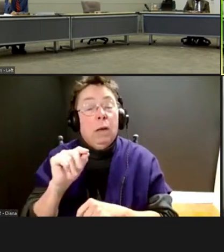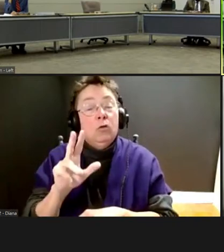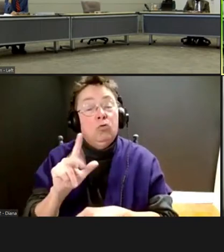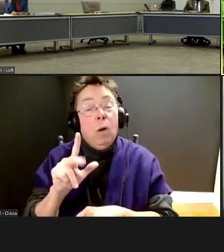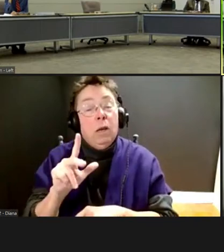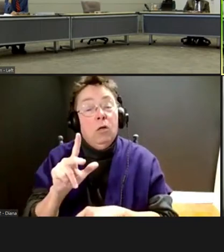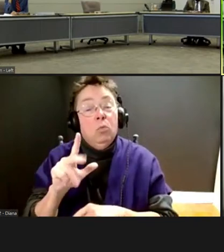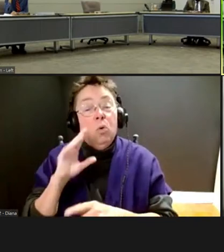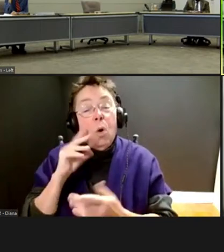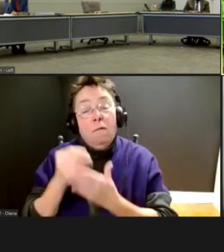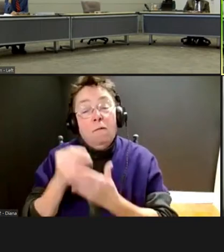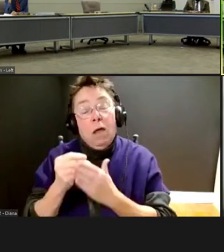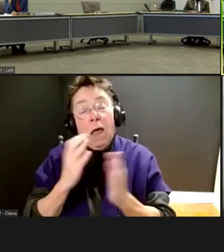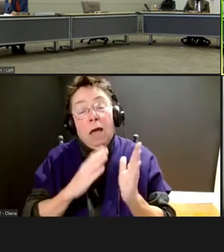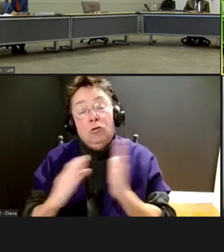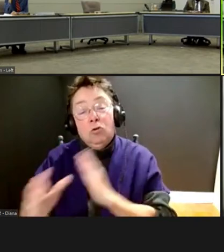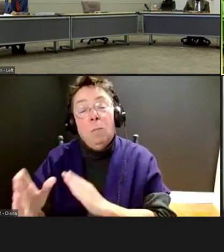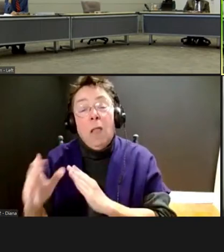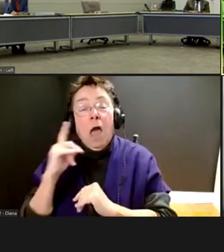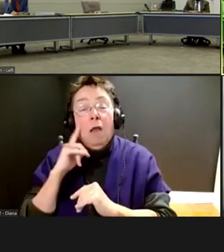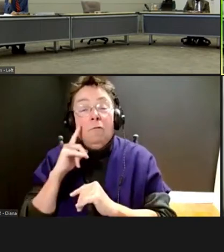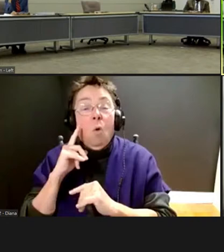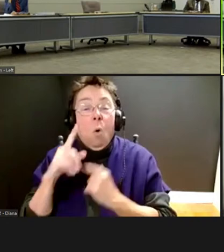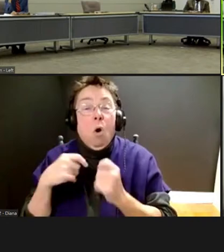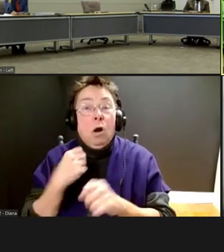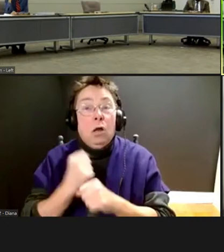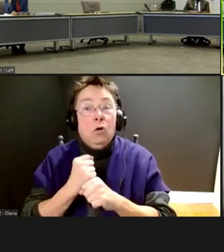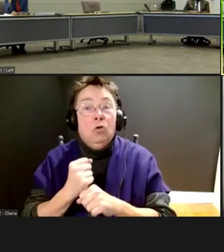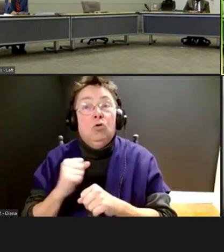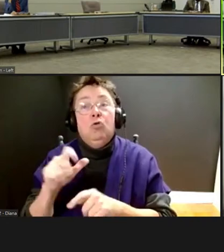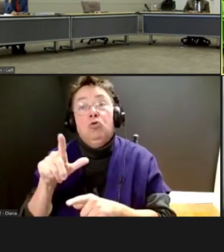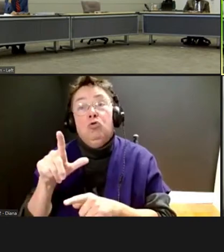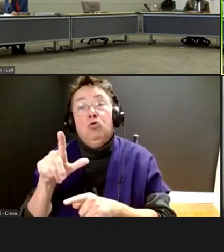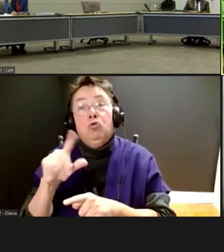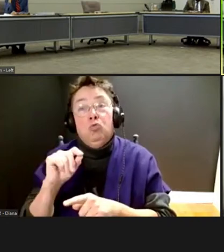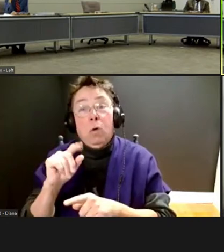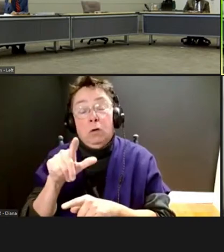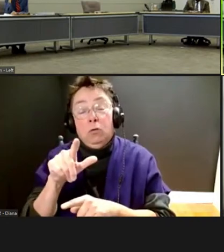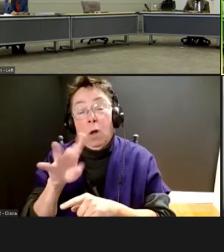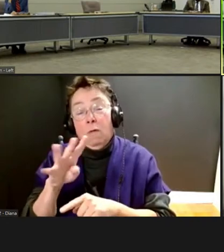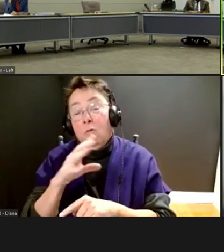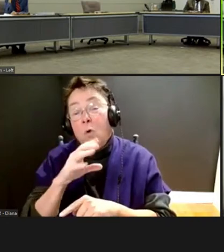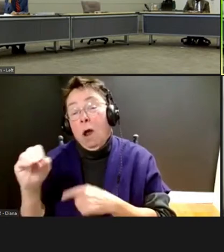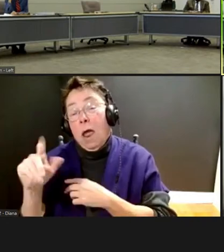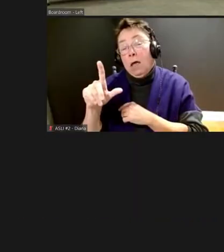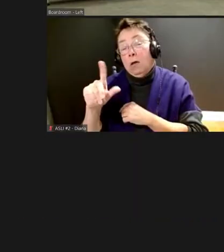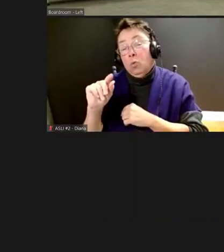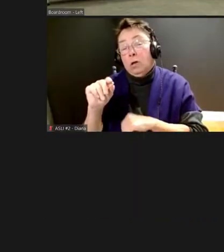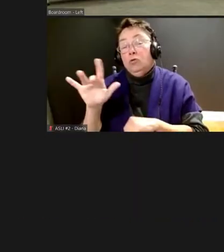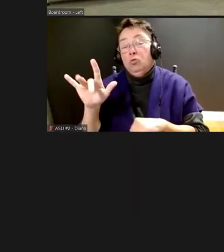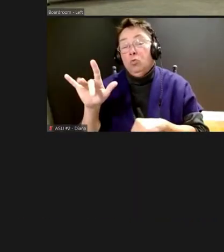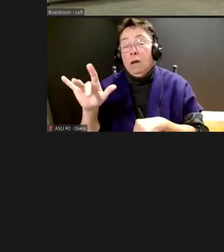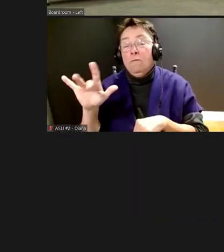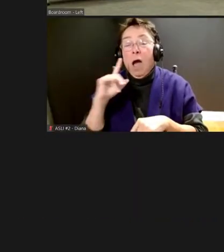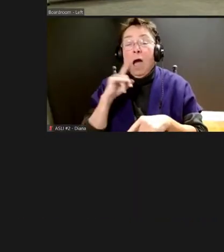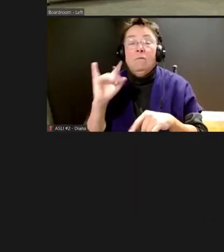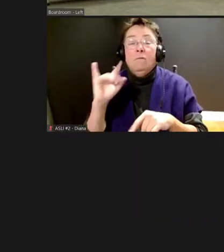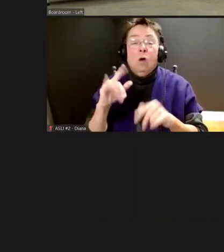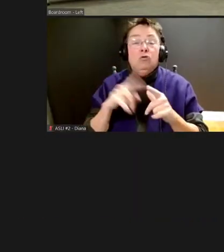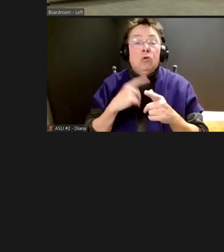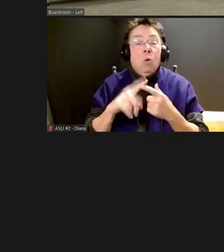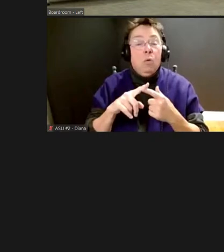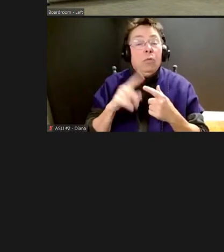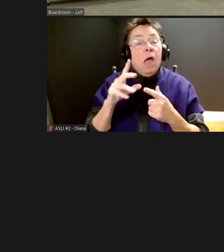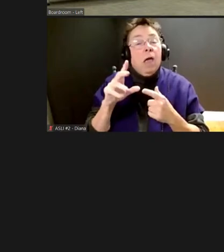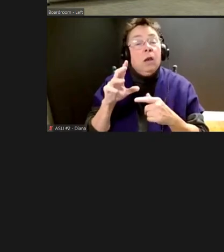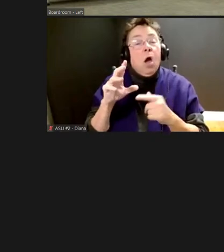and financial plan for calendar years 2024 and 2025. An ordinance approving the